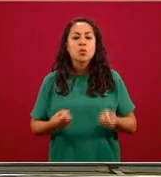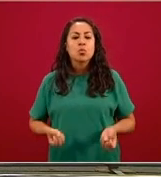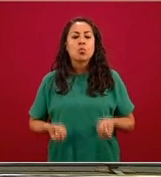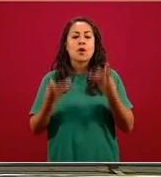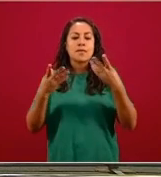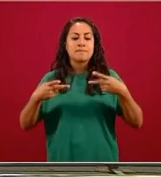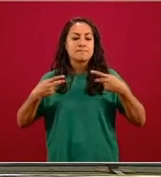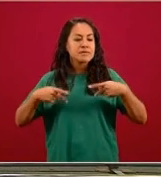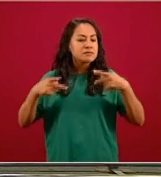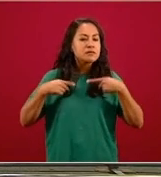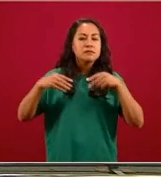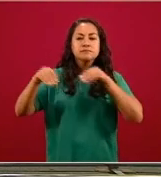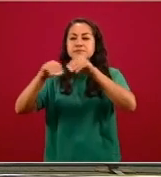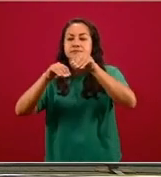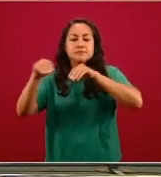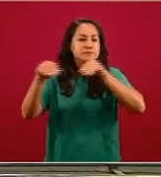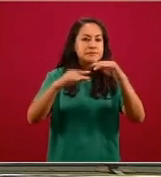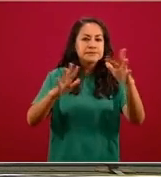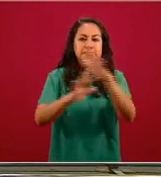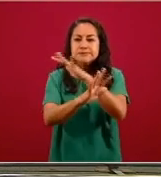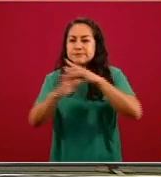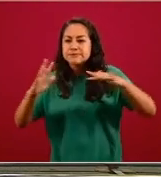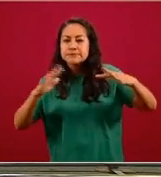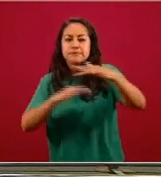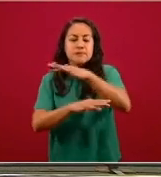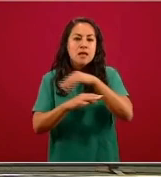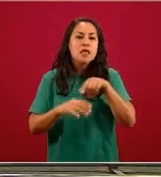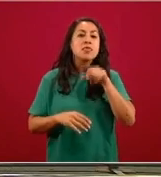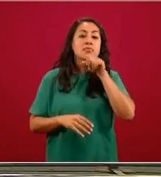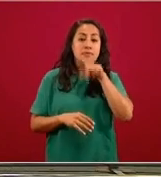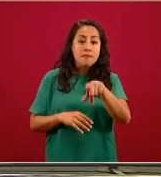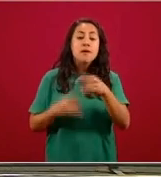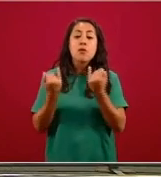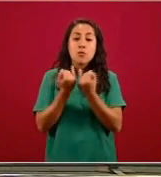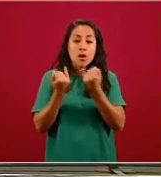regarding the monitoring of public space mobility,